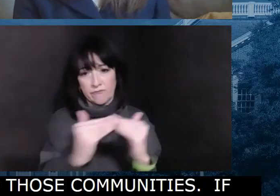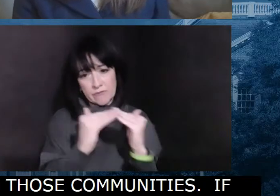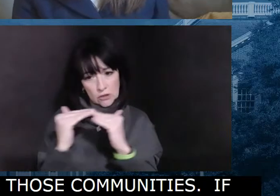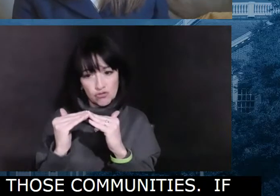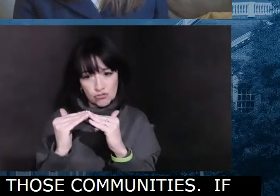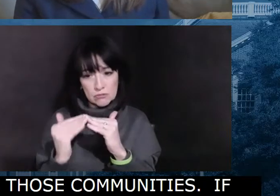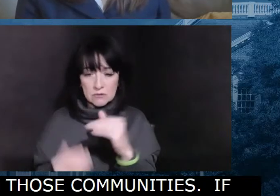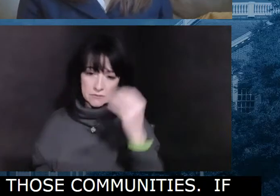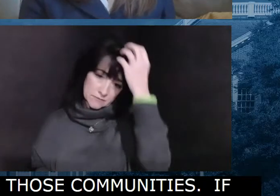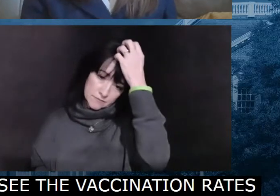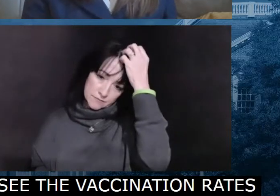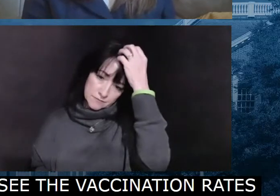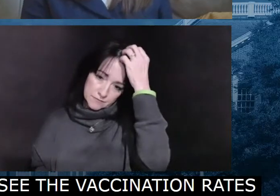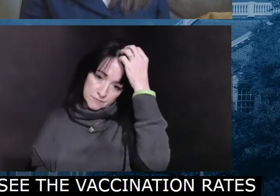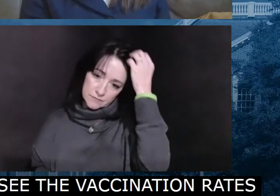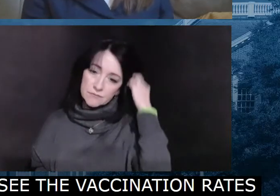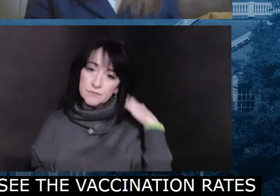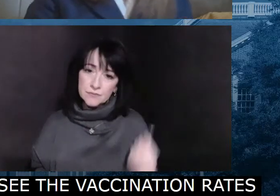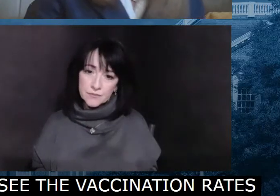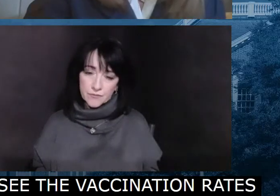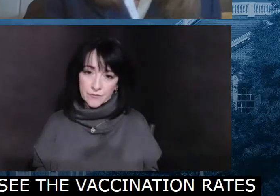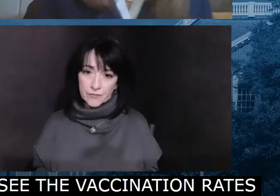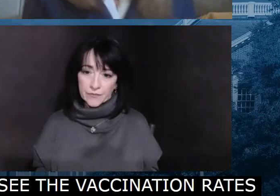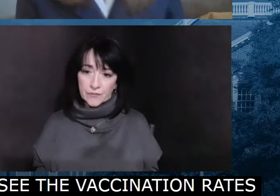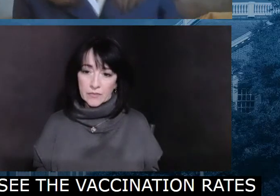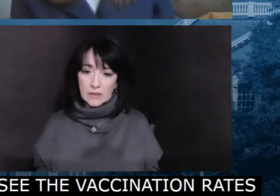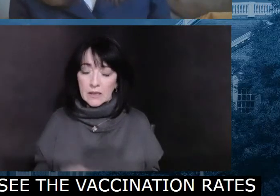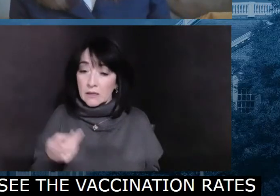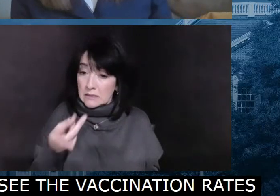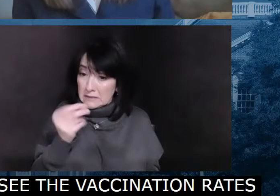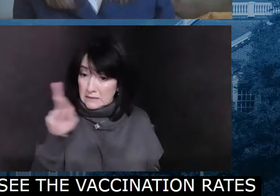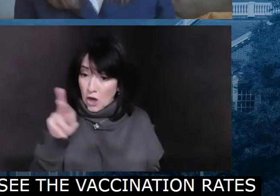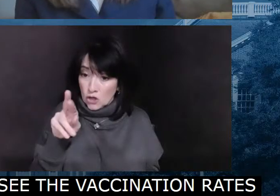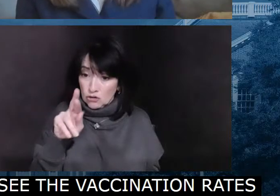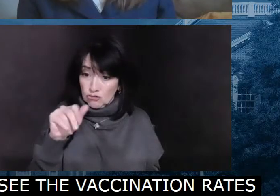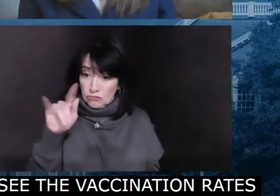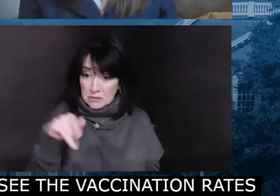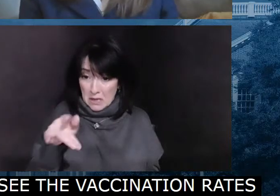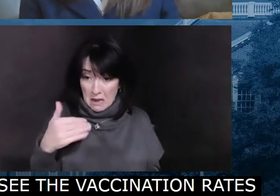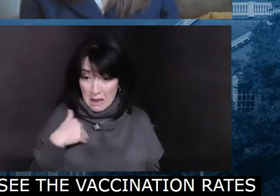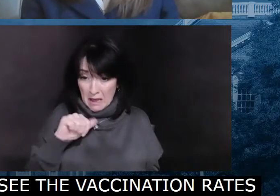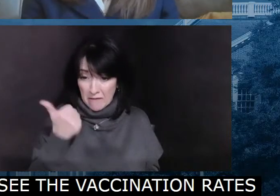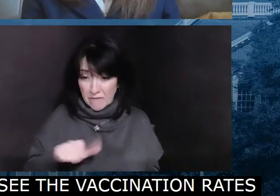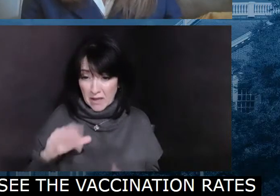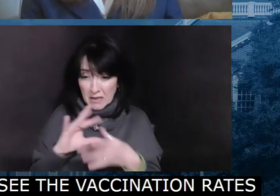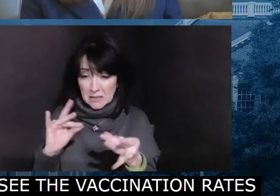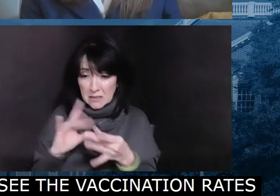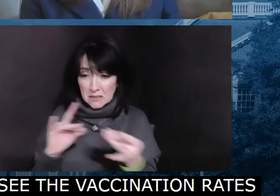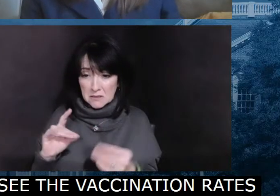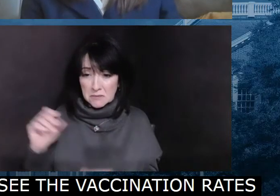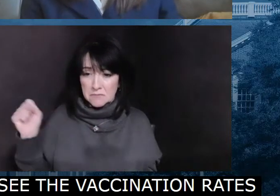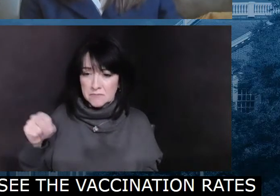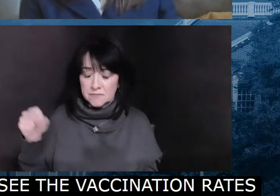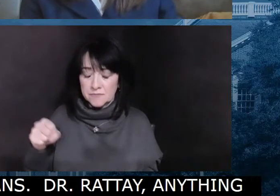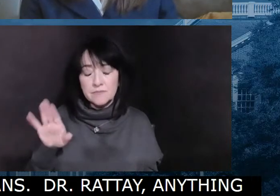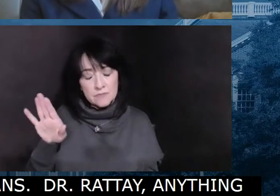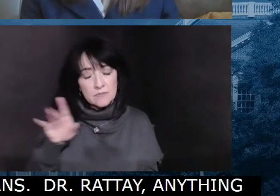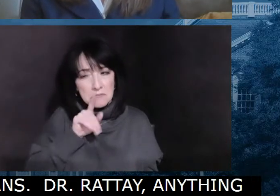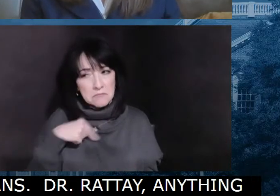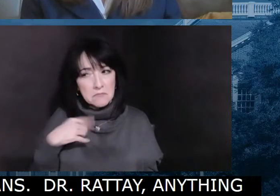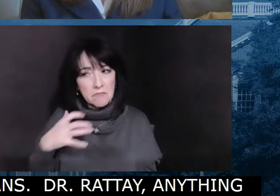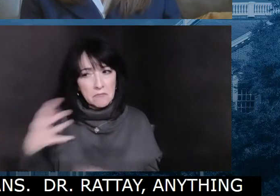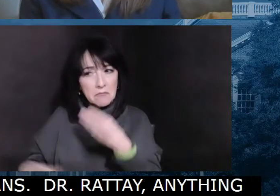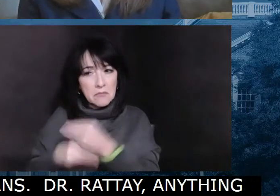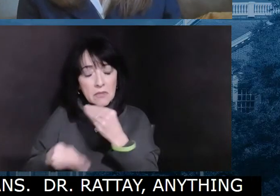that? Yeah, I would like to add a couple of things. As Governor, you were just saying, it is extremely important to us that we